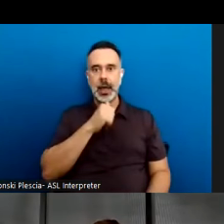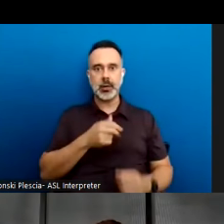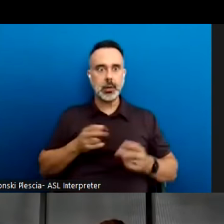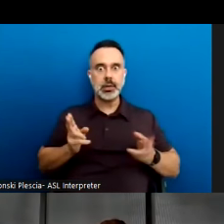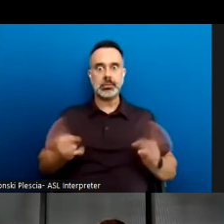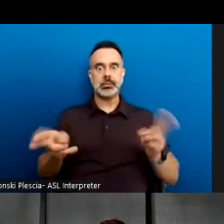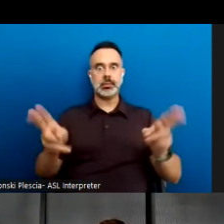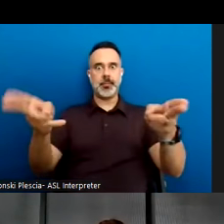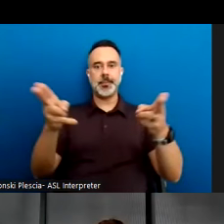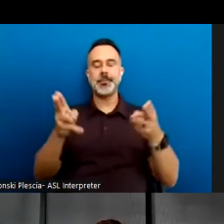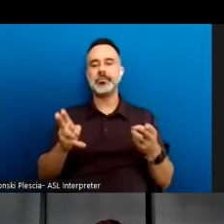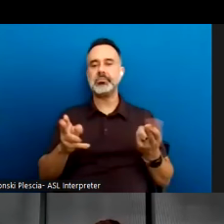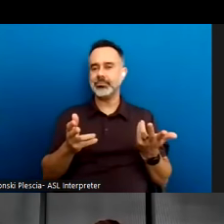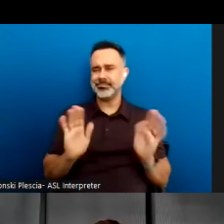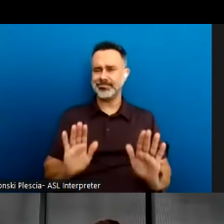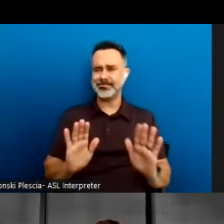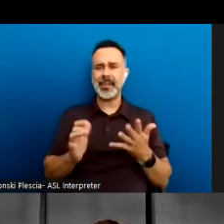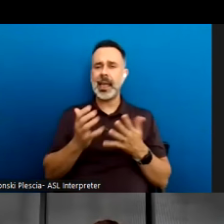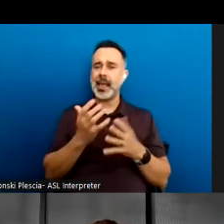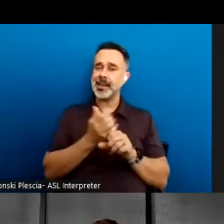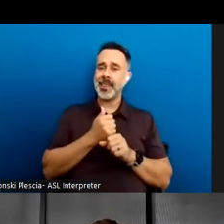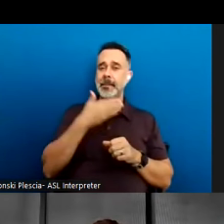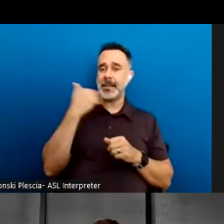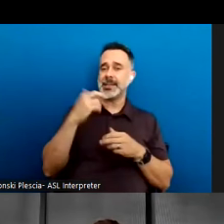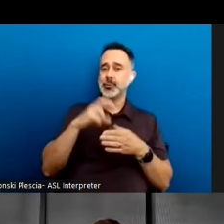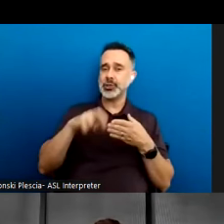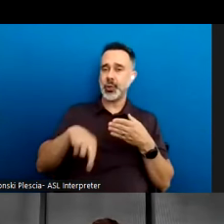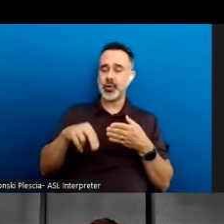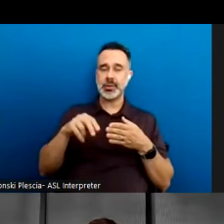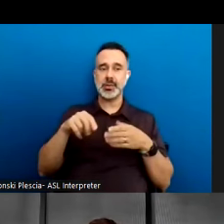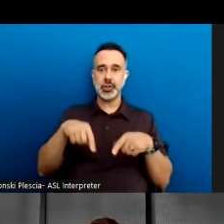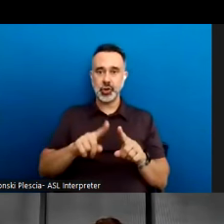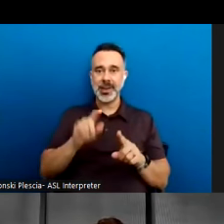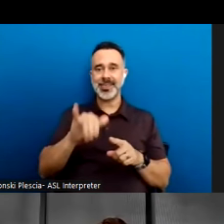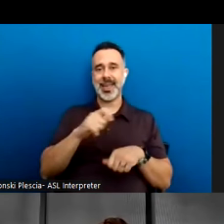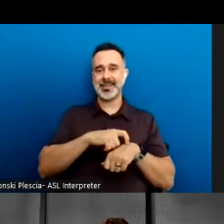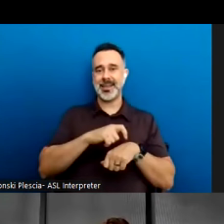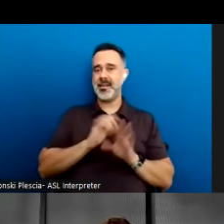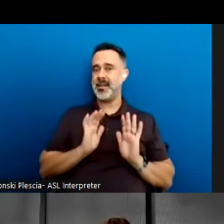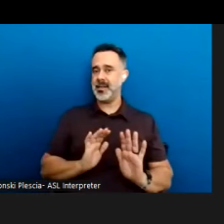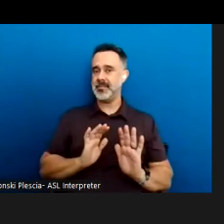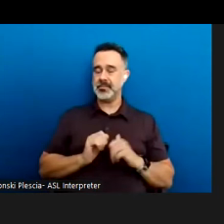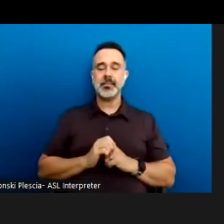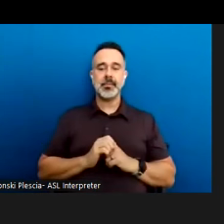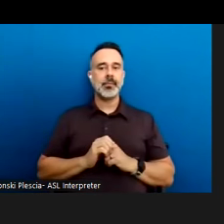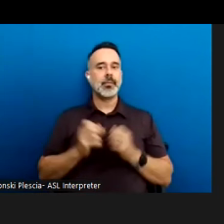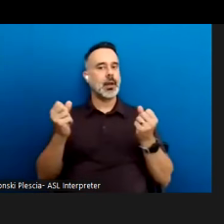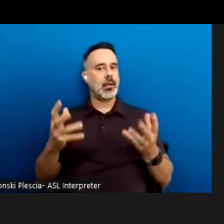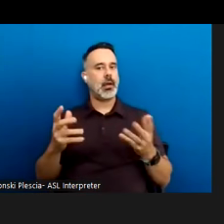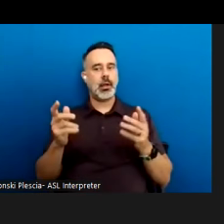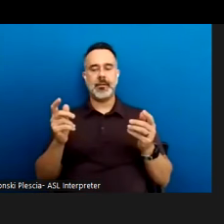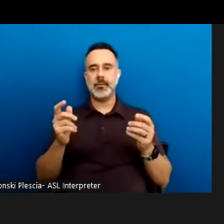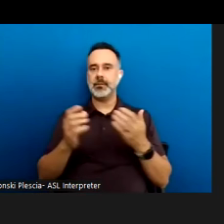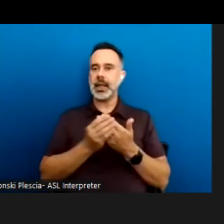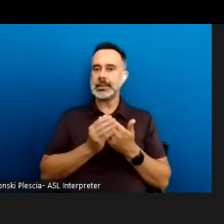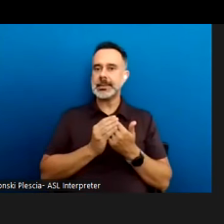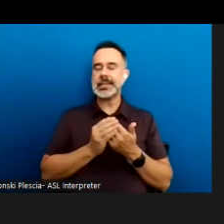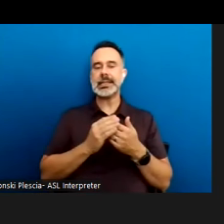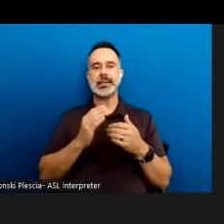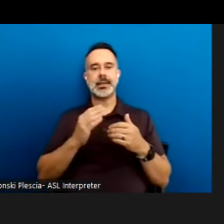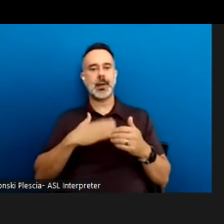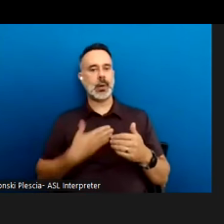to get the best results for the students at that time. And so a lot of flexibility and willing to